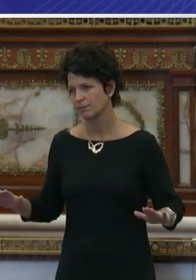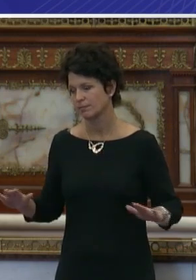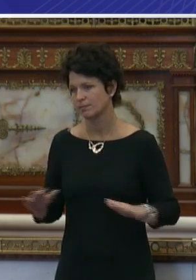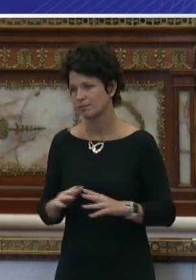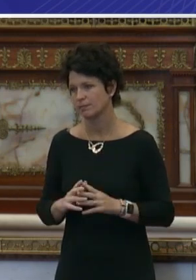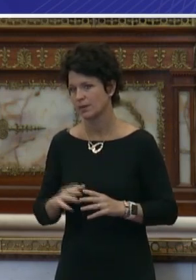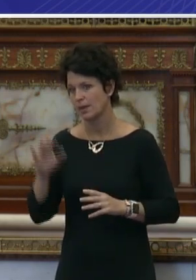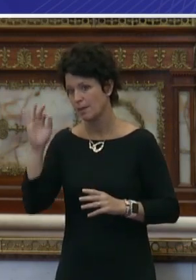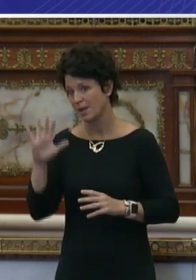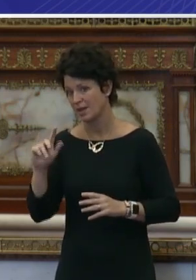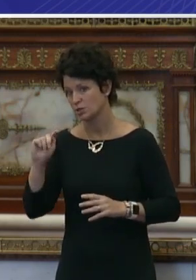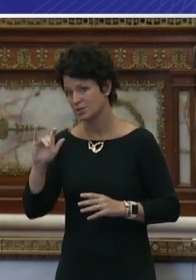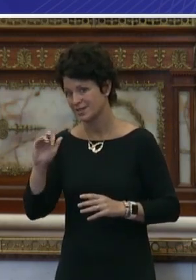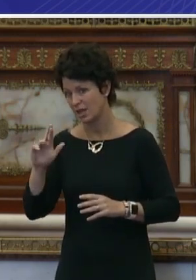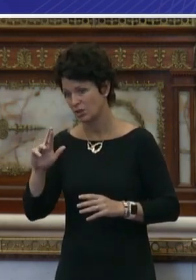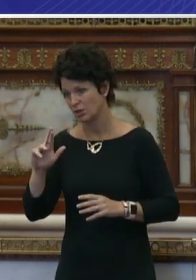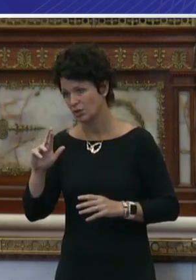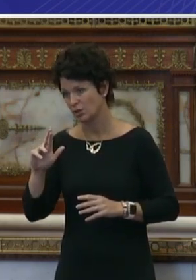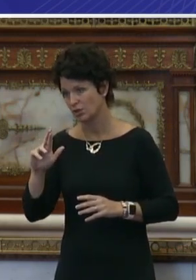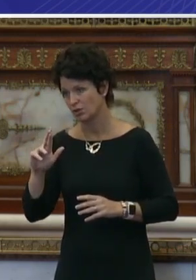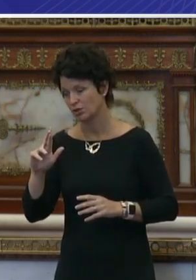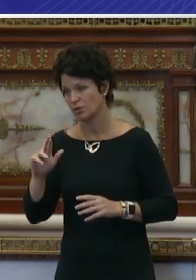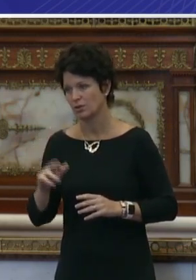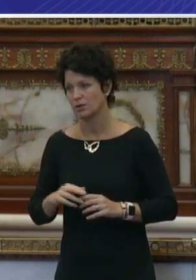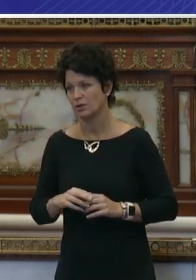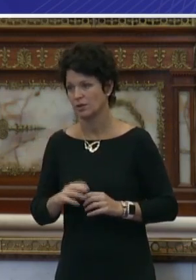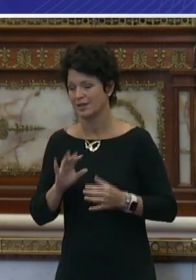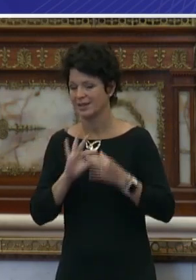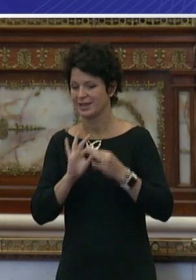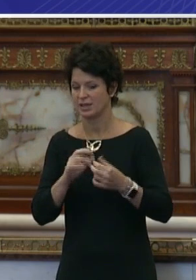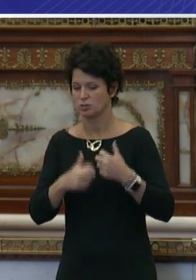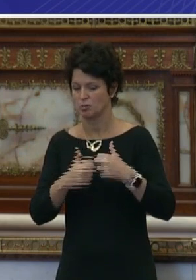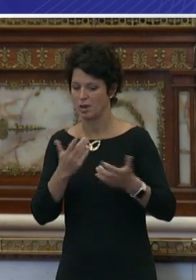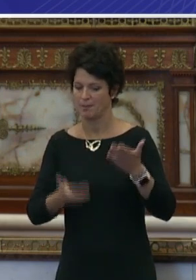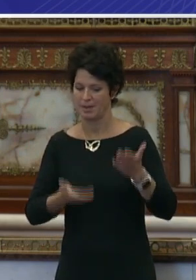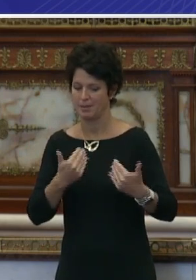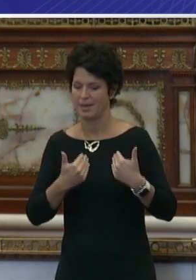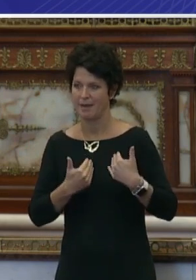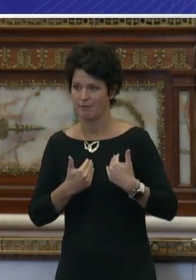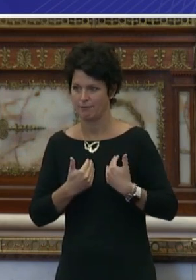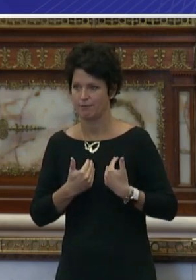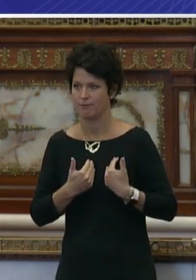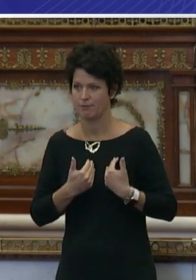Pastor Tyler? We may have had a connection issue.